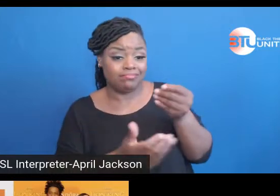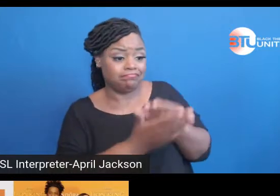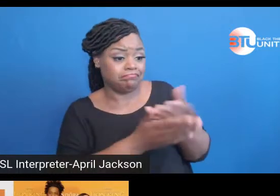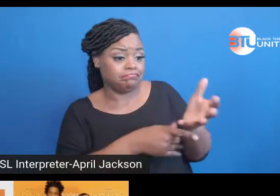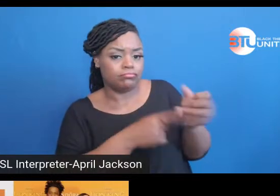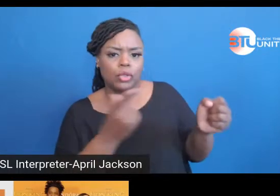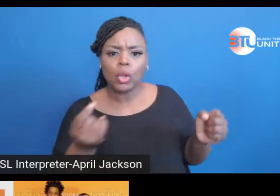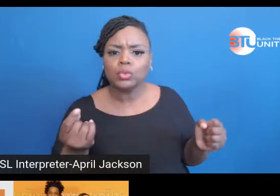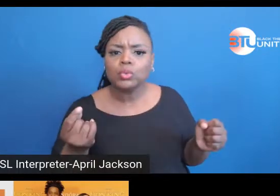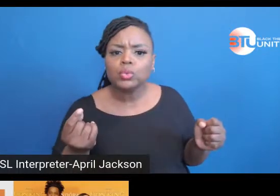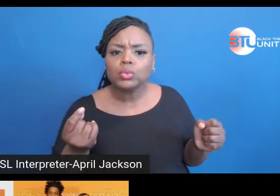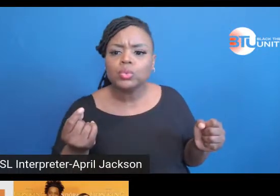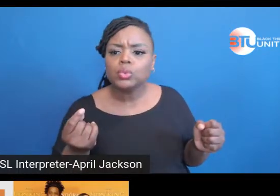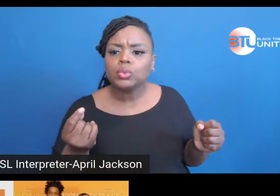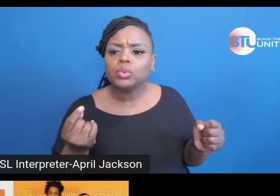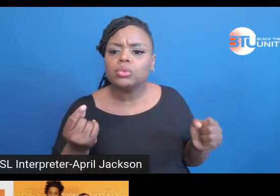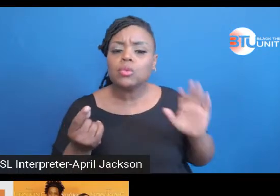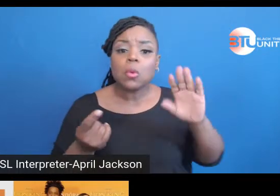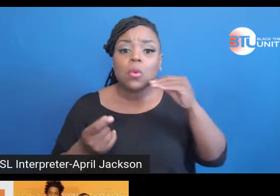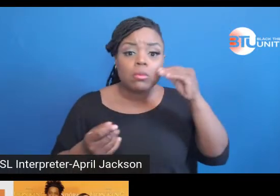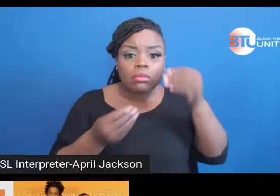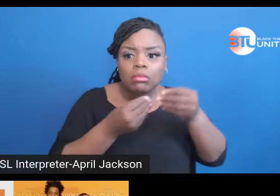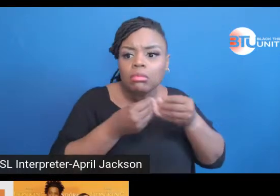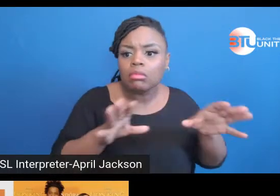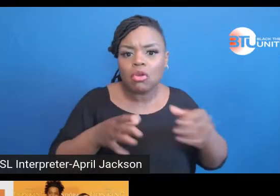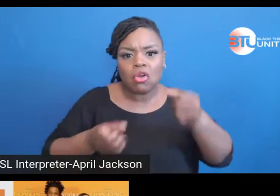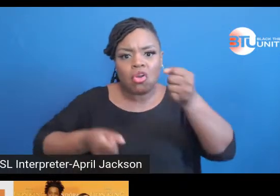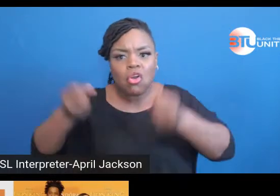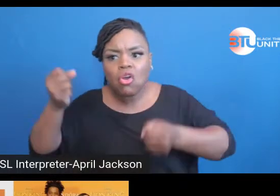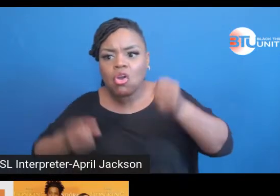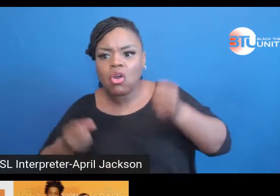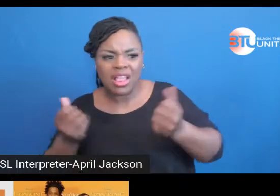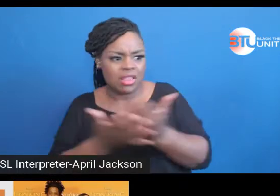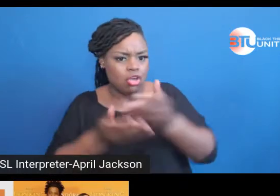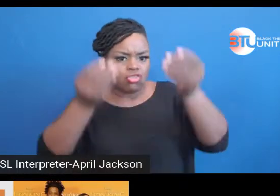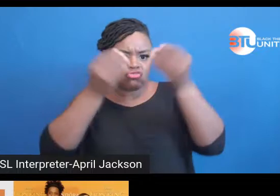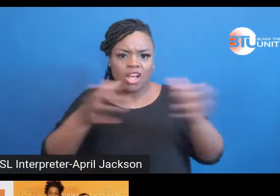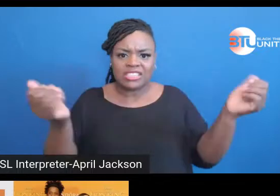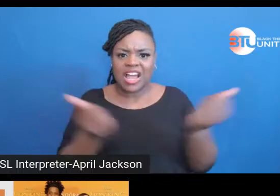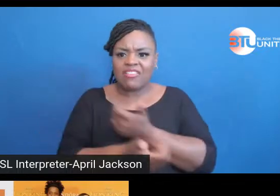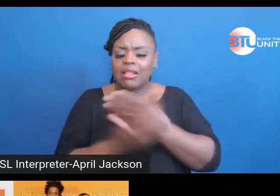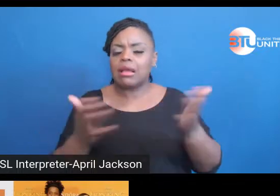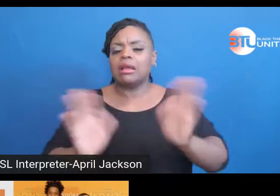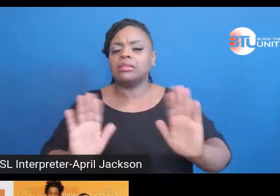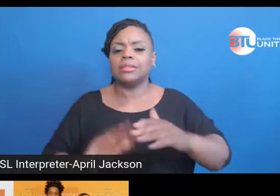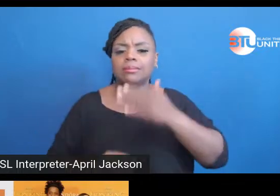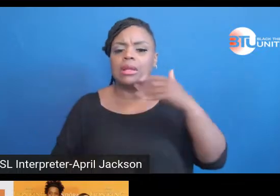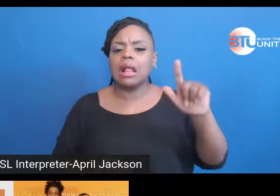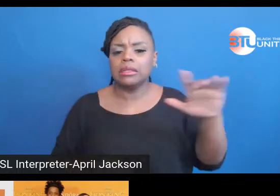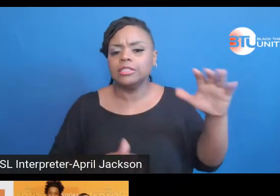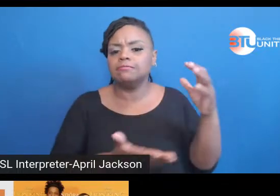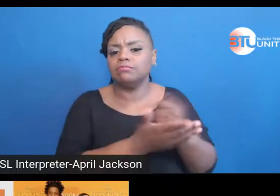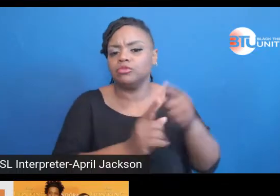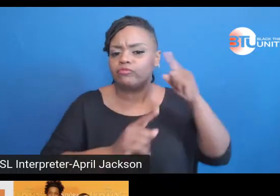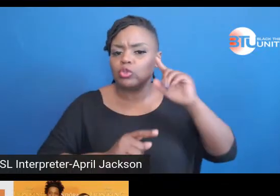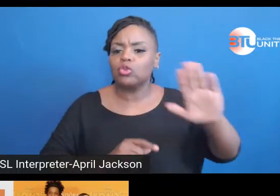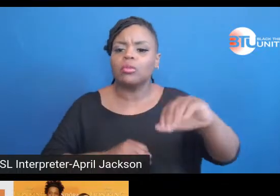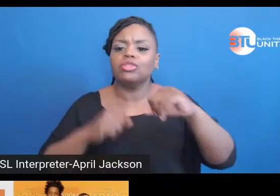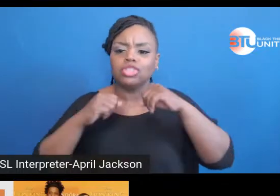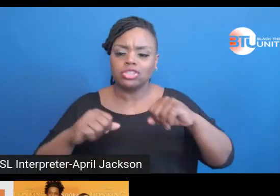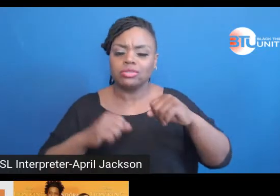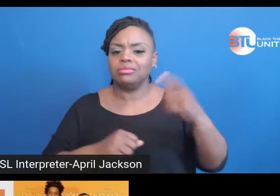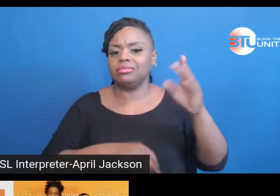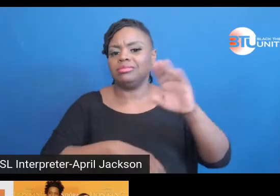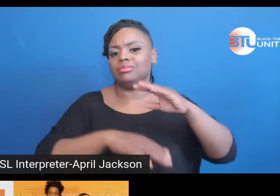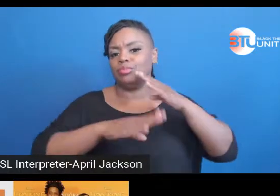you're not personally at risk for the obligations of the business. So you kind of get the best of both worlds.